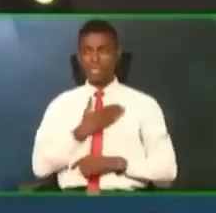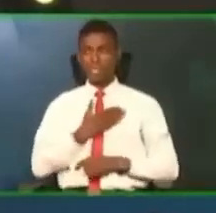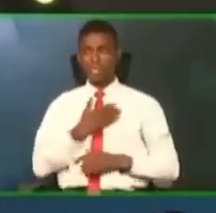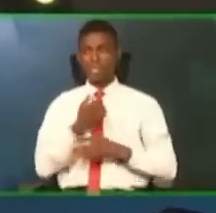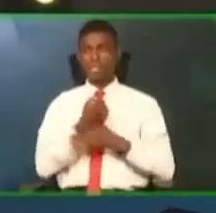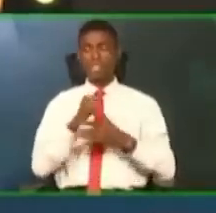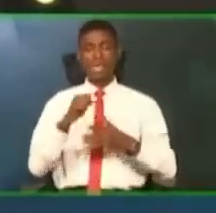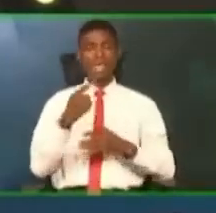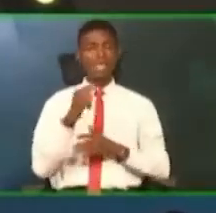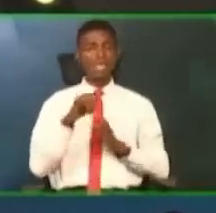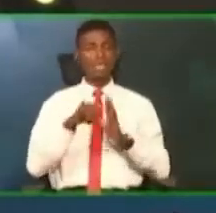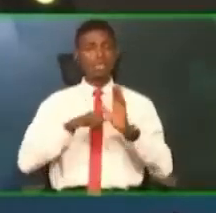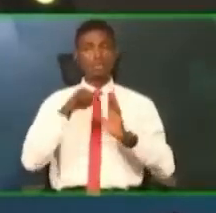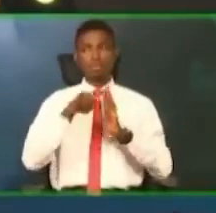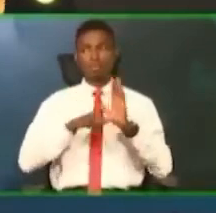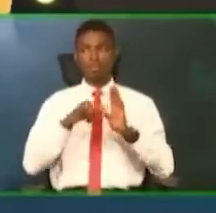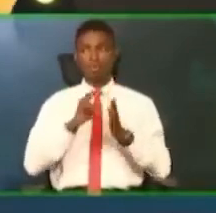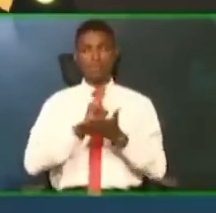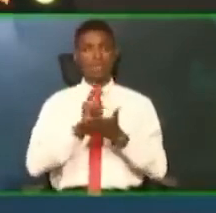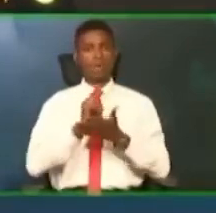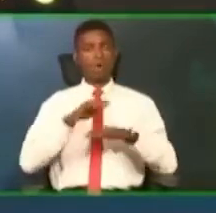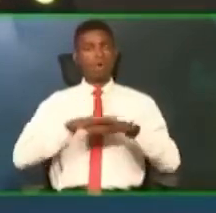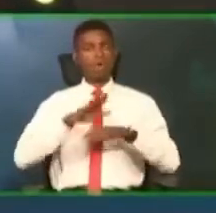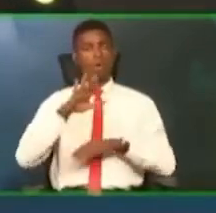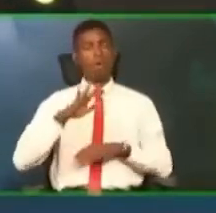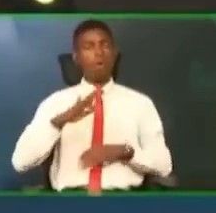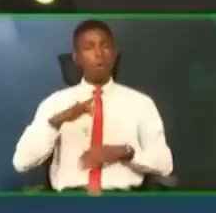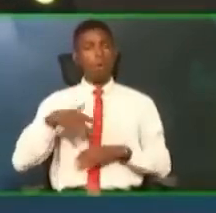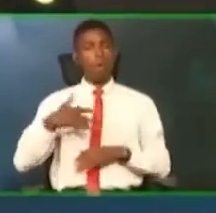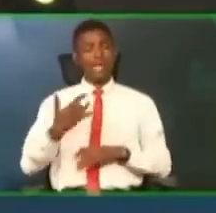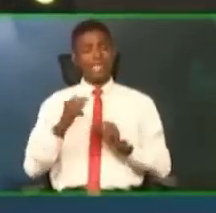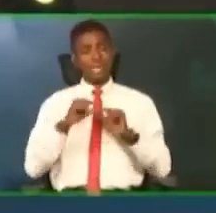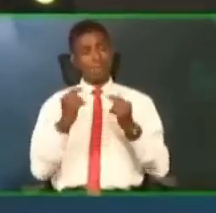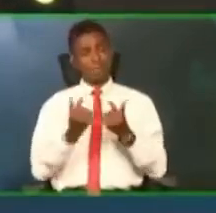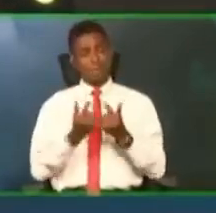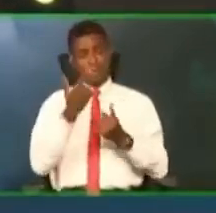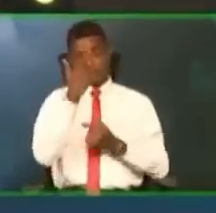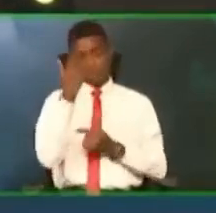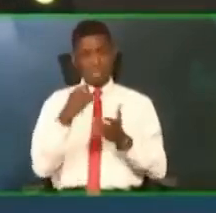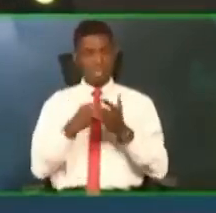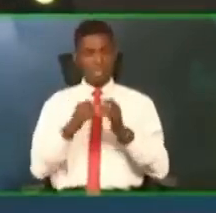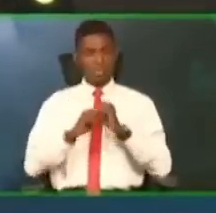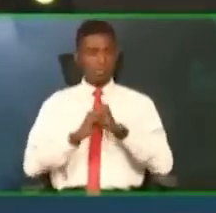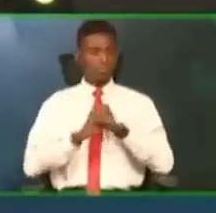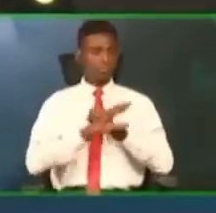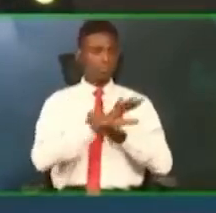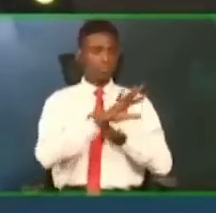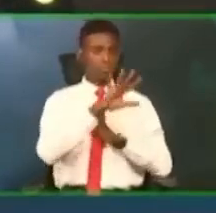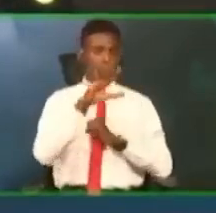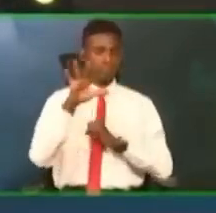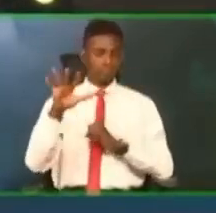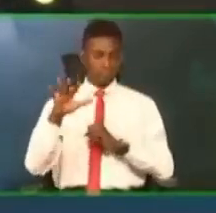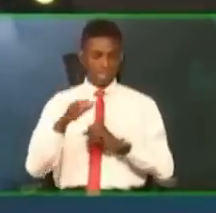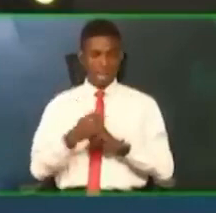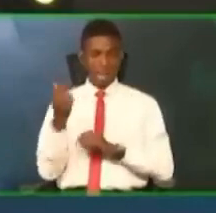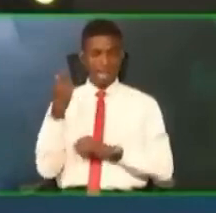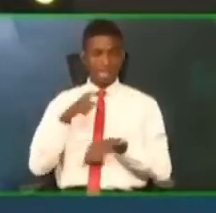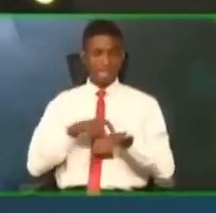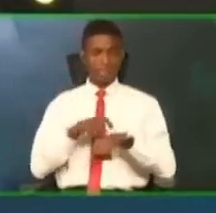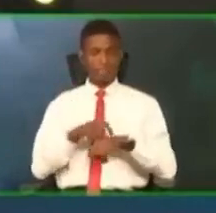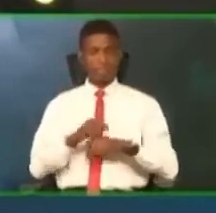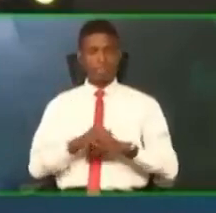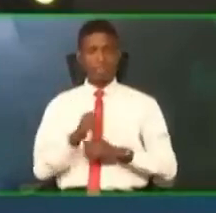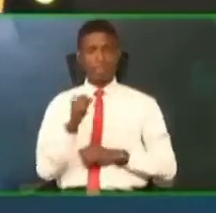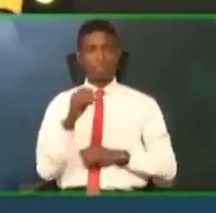YouTube videos or your WhatsApp groups, because it went really far the last, all right, time we did it. I forgot to say it every day.